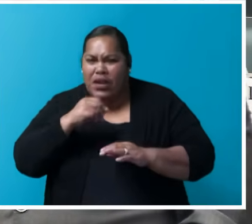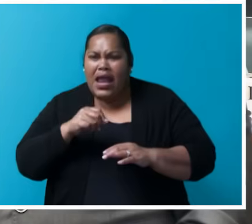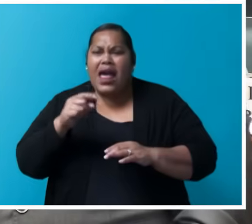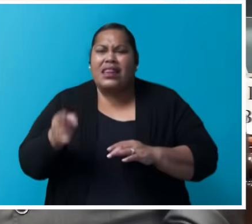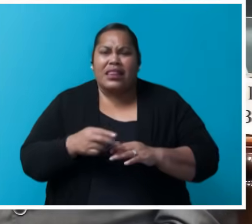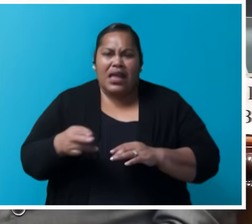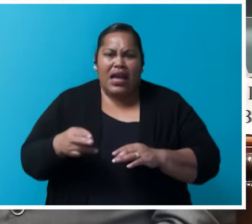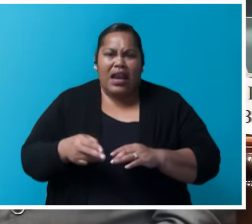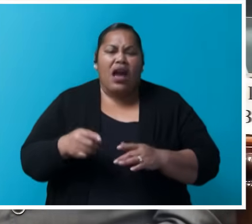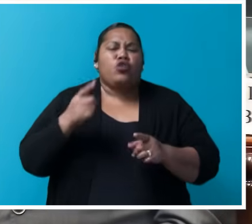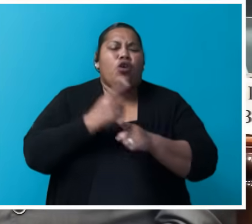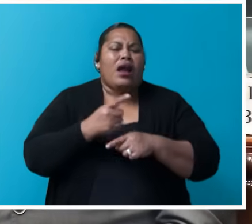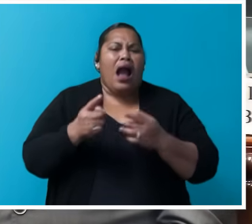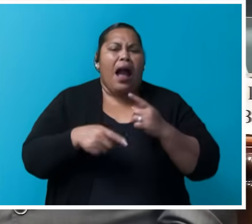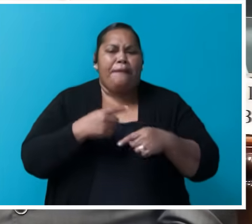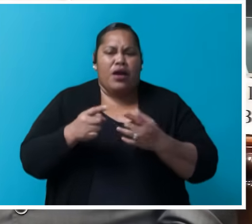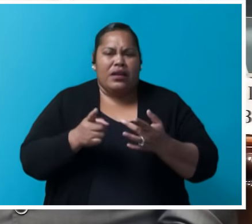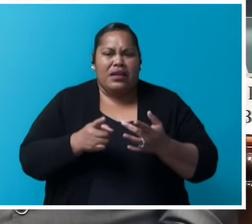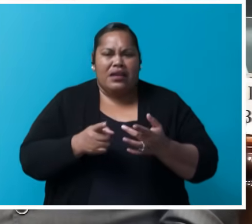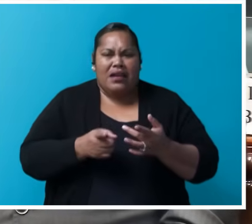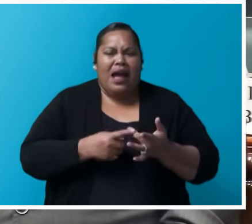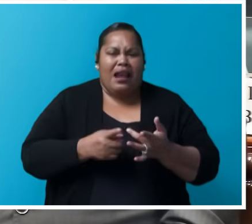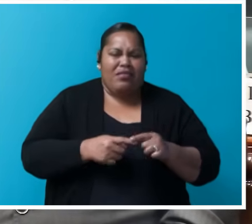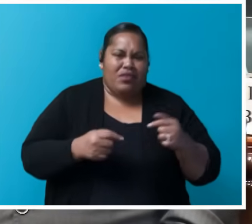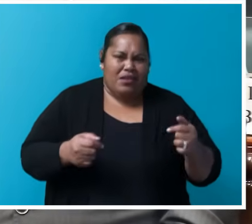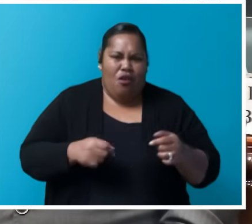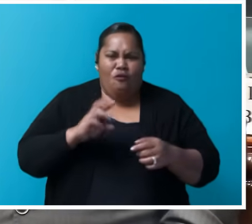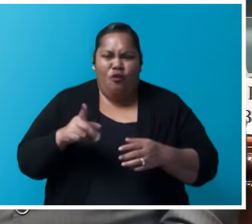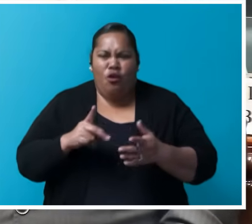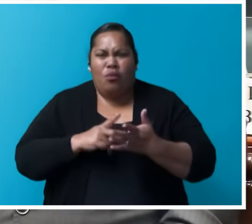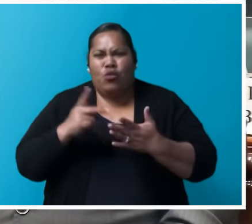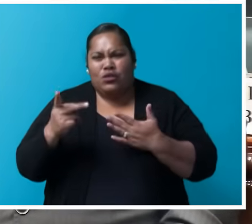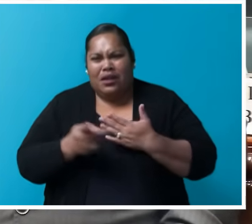then he was talking about the IMF global projection.